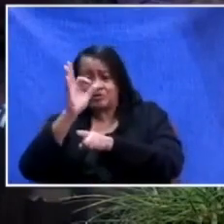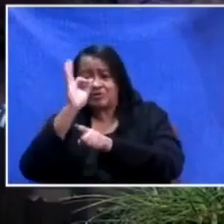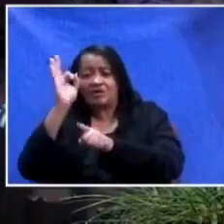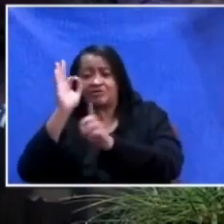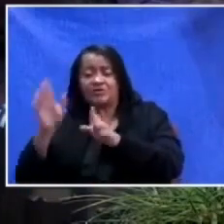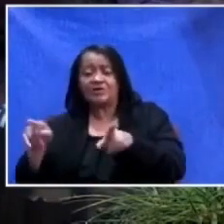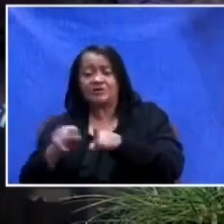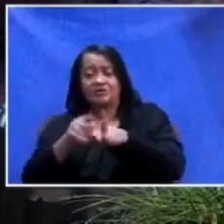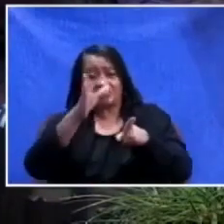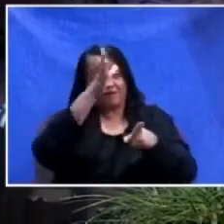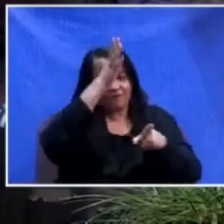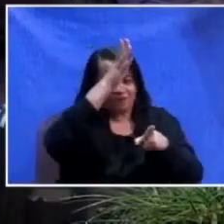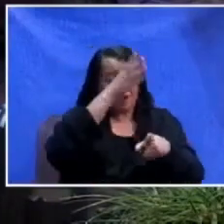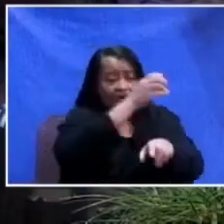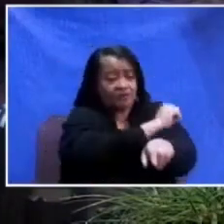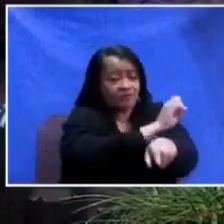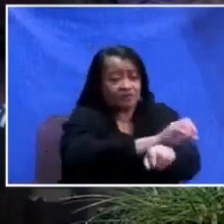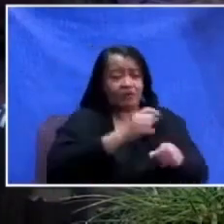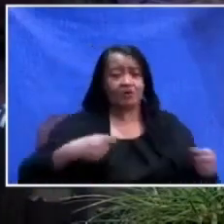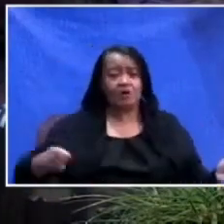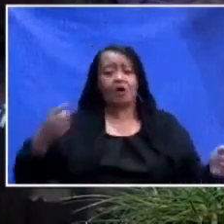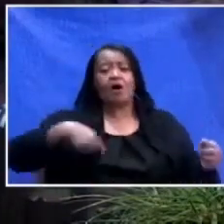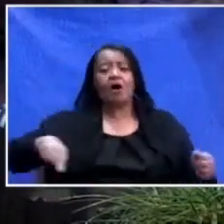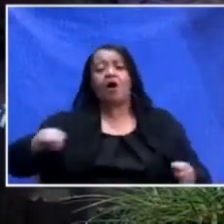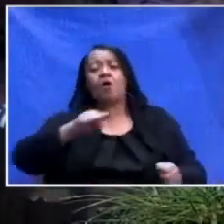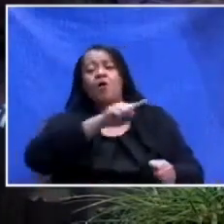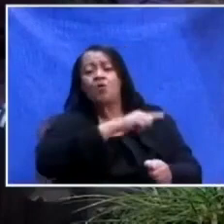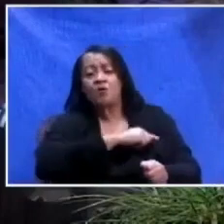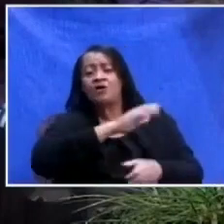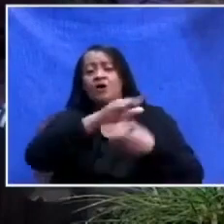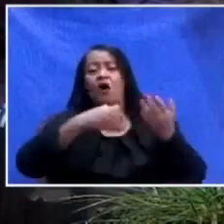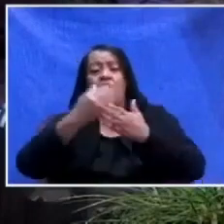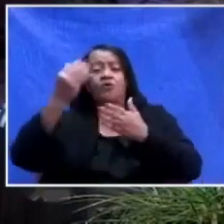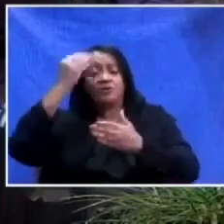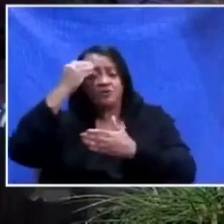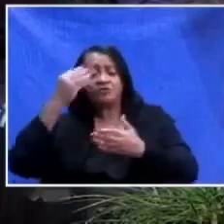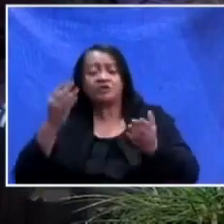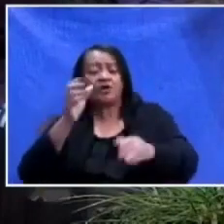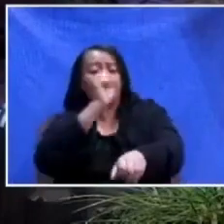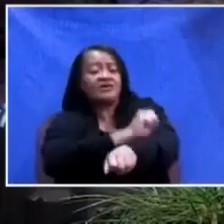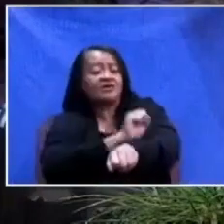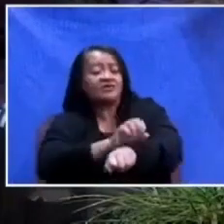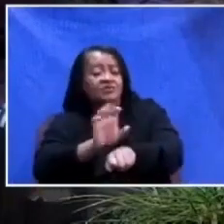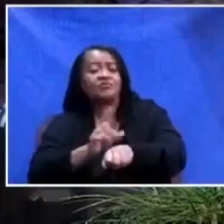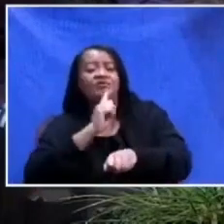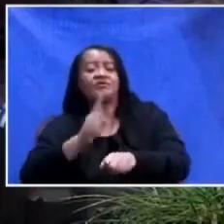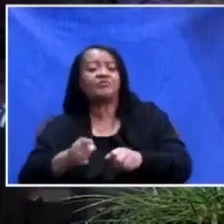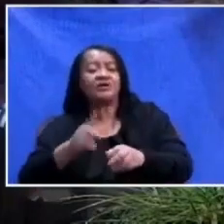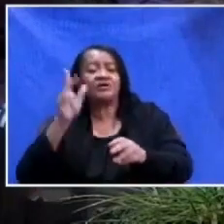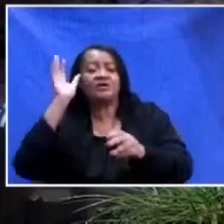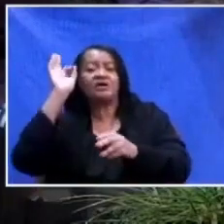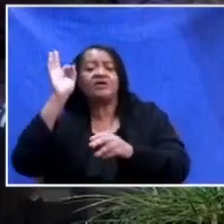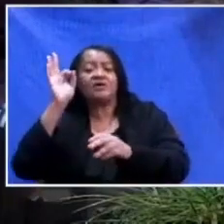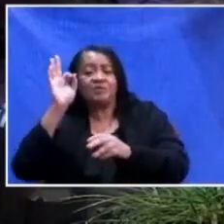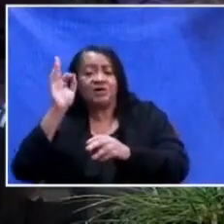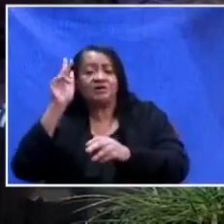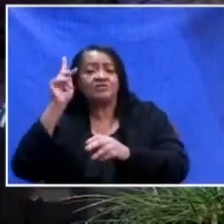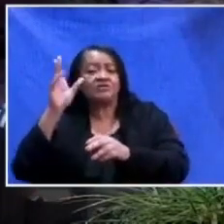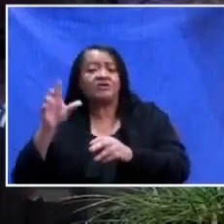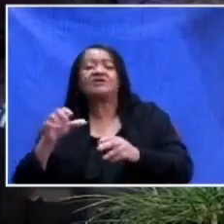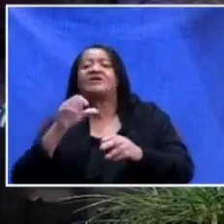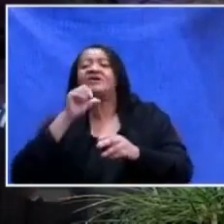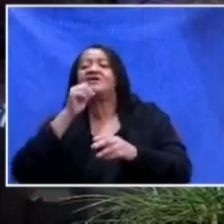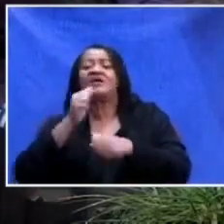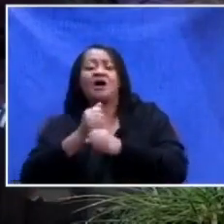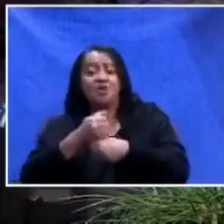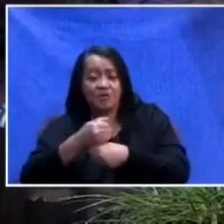of St. Stephen Church. And what all of us know is that whatever St. Stephen is, Pastor could not have made it what it is without